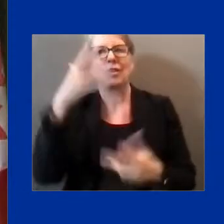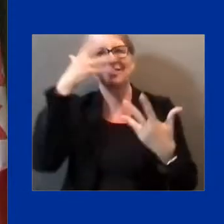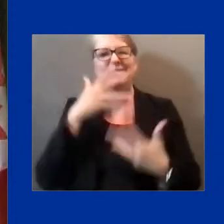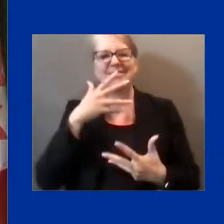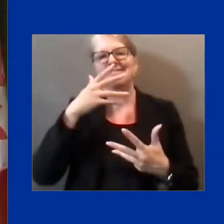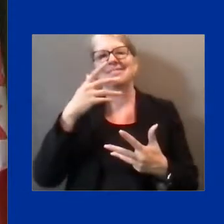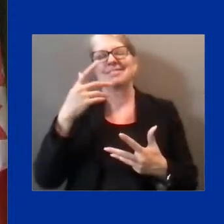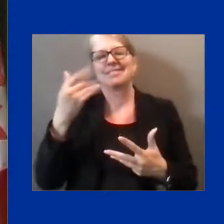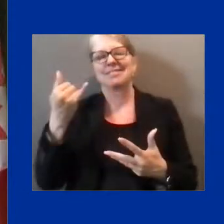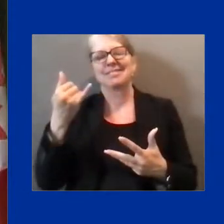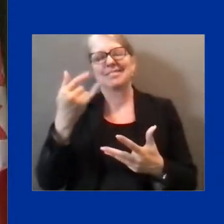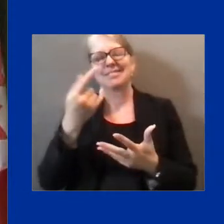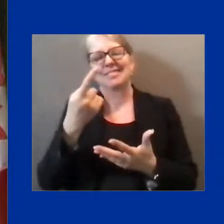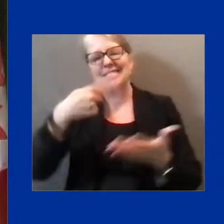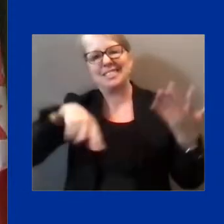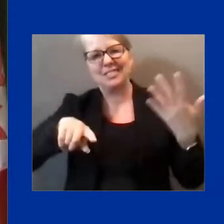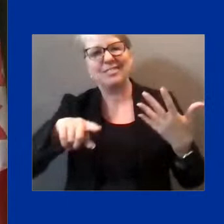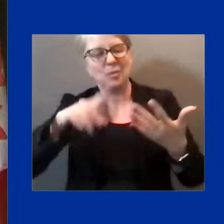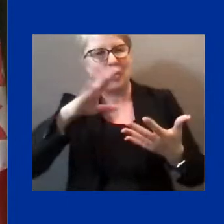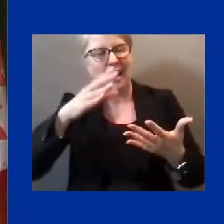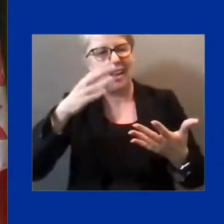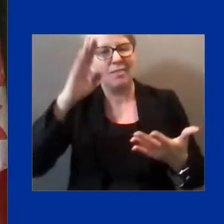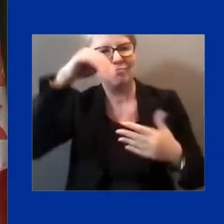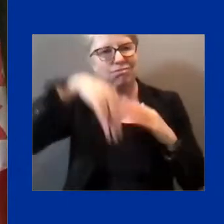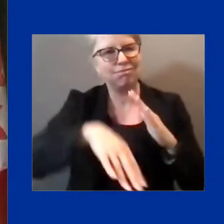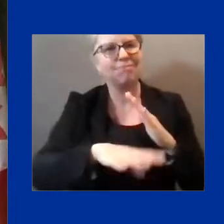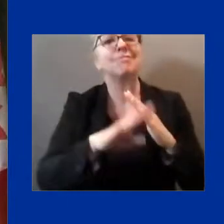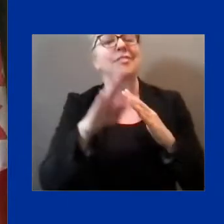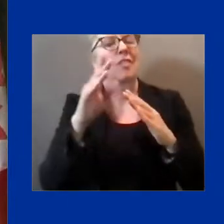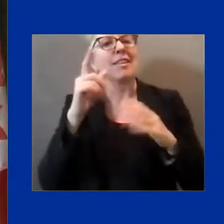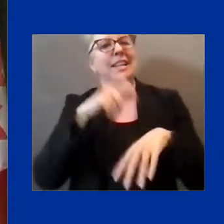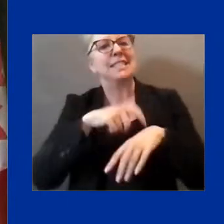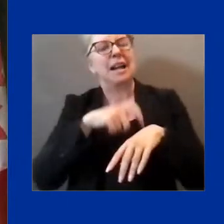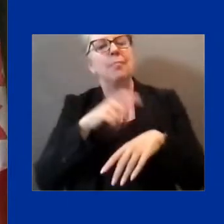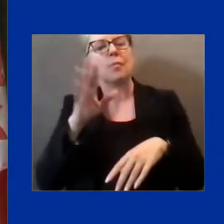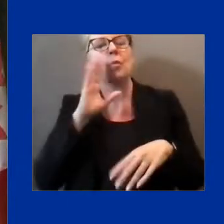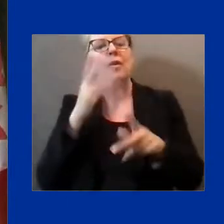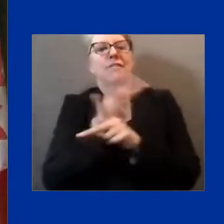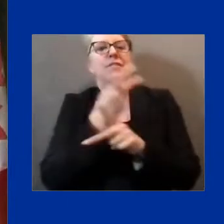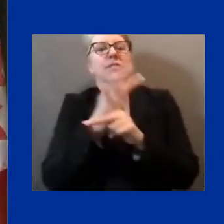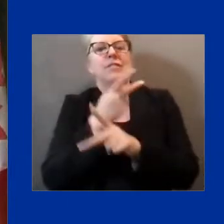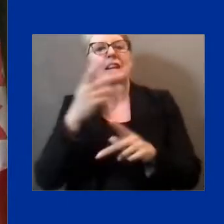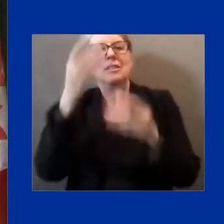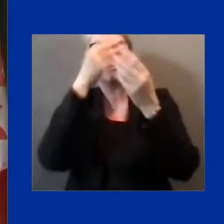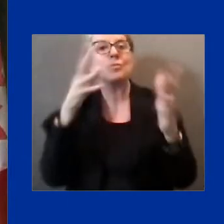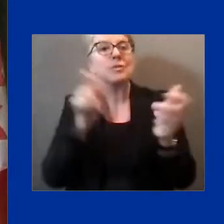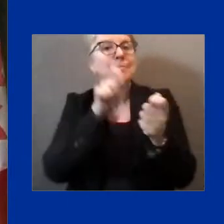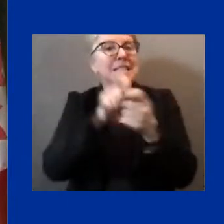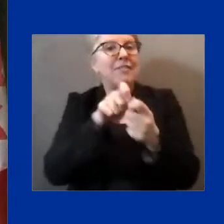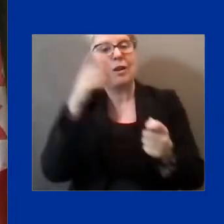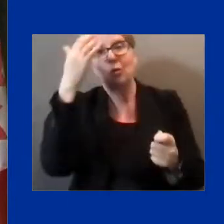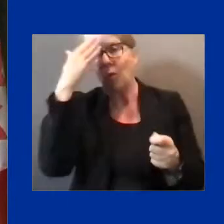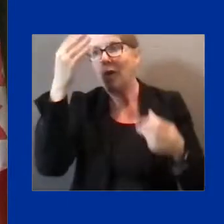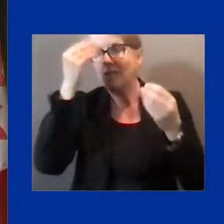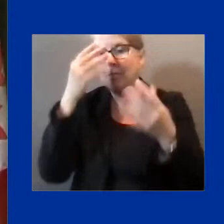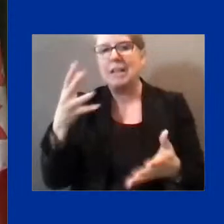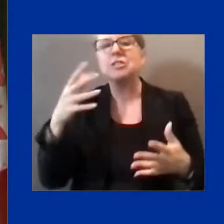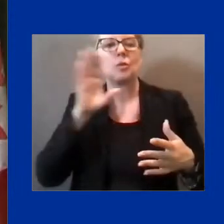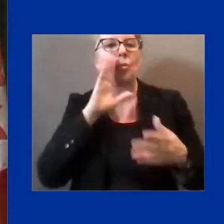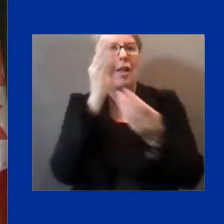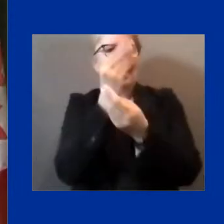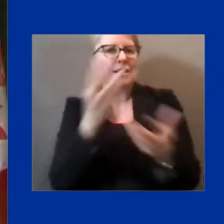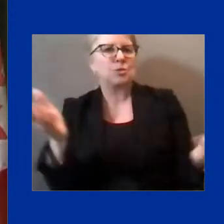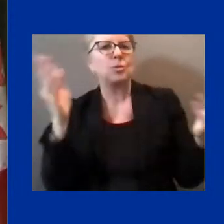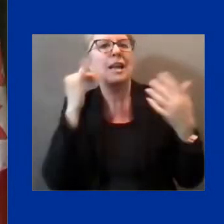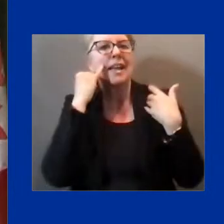turn in the wrong direction for a period of time. But as soon as we have that detail, we'll be communicating it. And certainly if it has impacts, we're